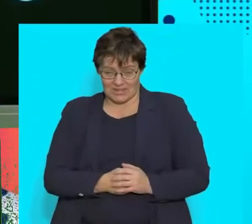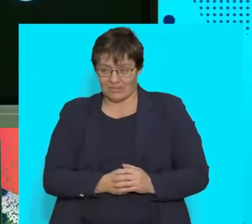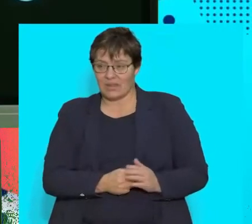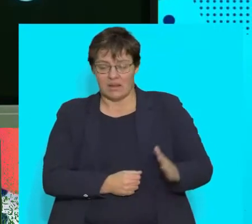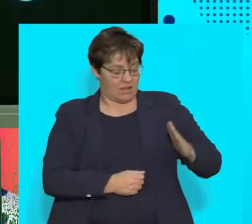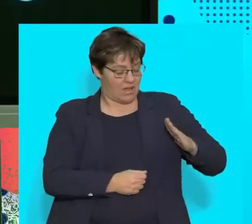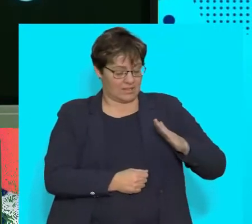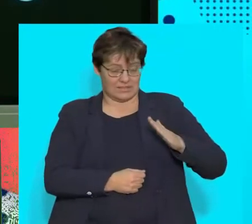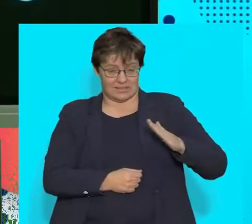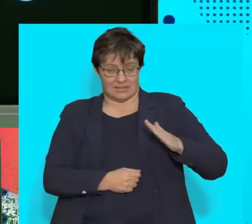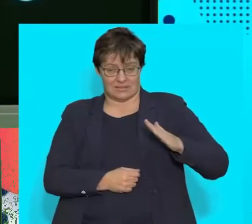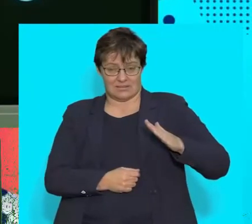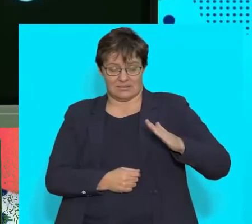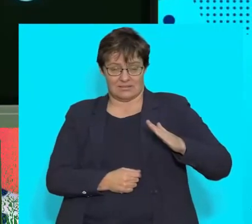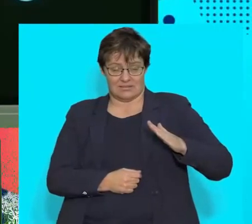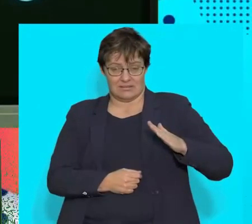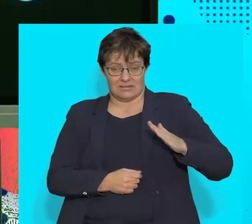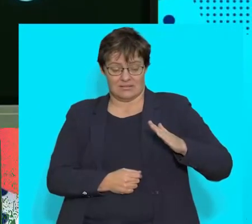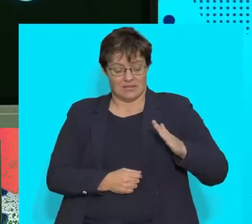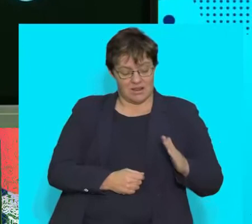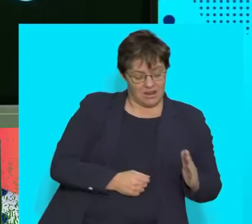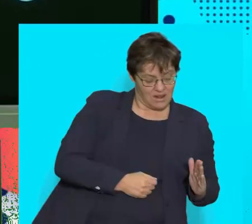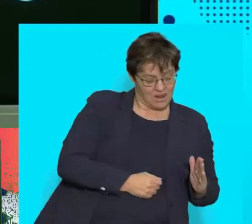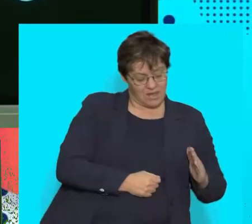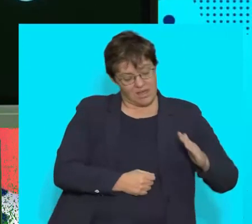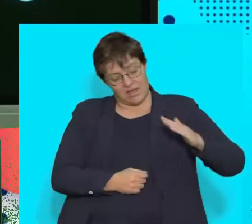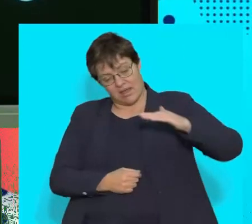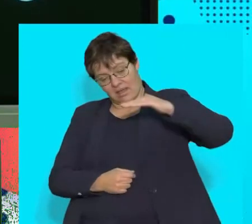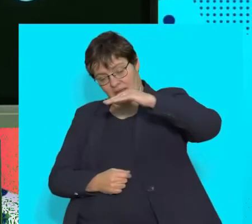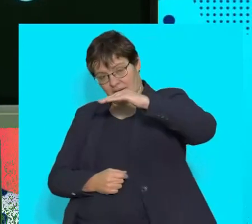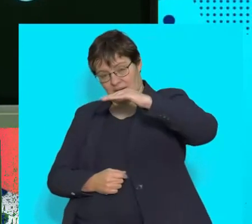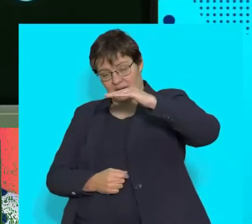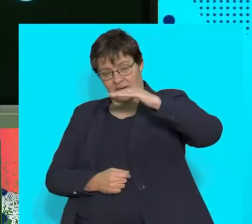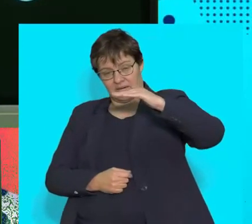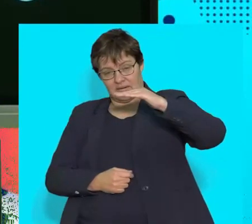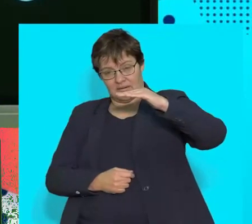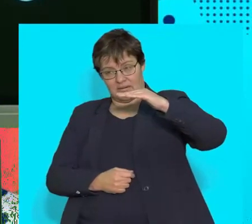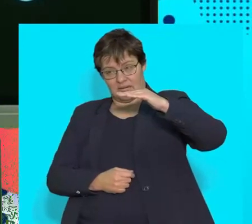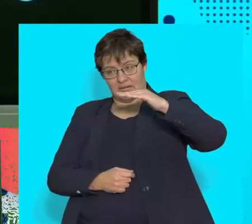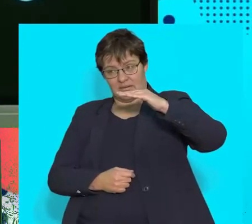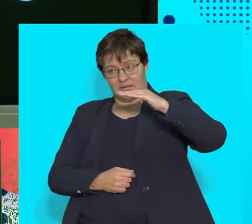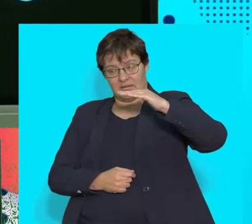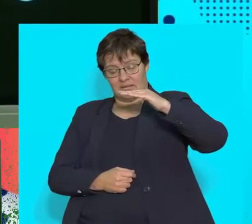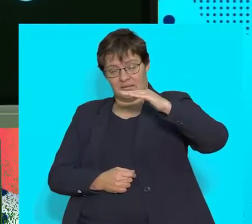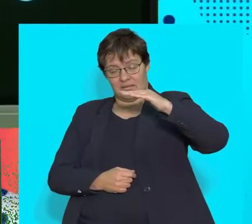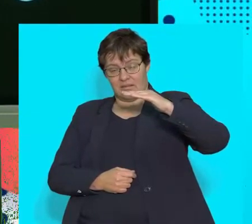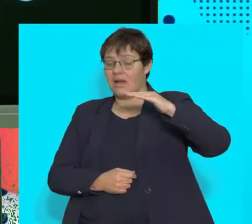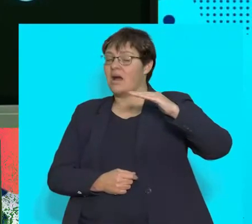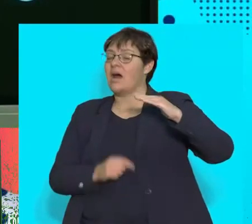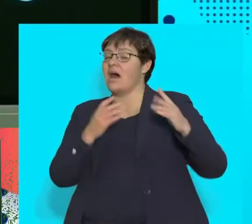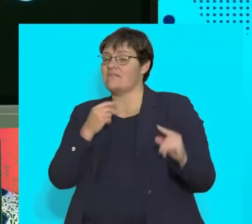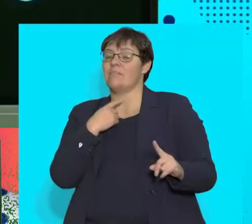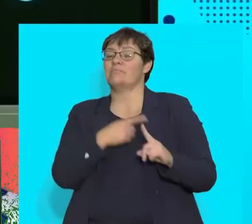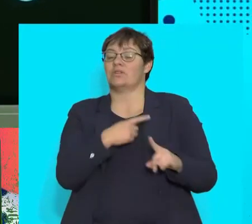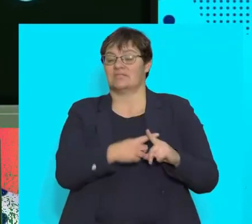like this, that line that is drawn as a tangent to this curve has got a